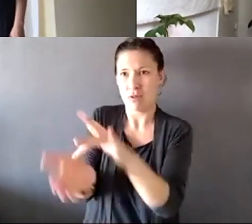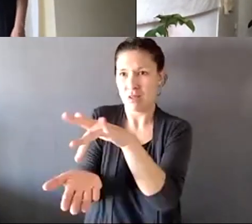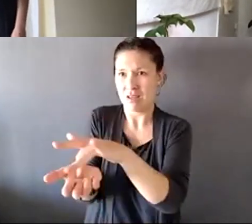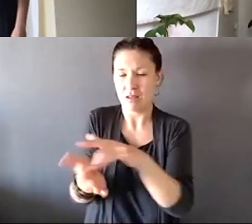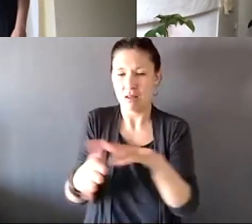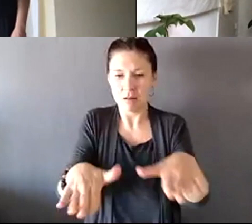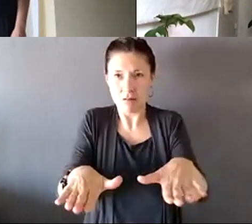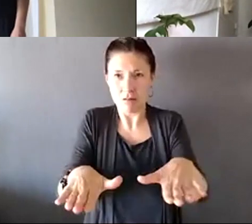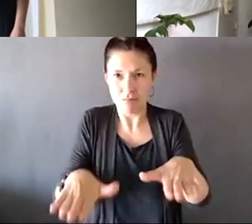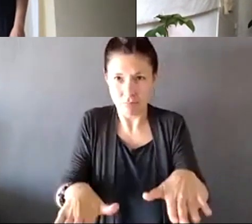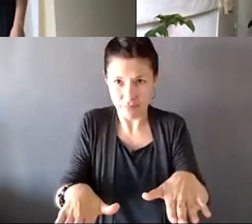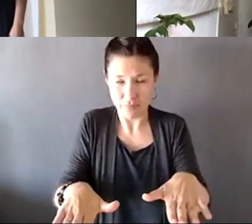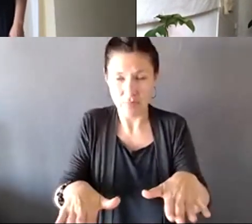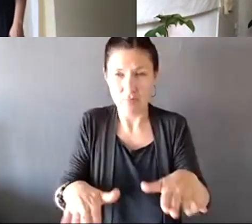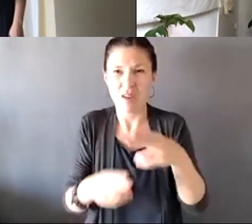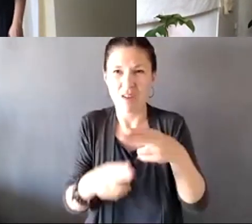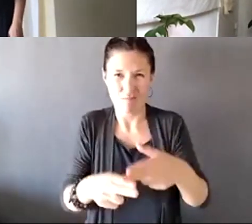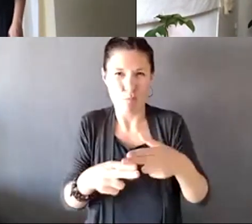center.